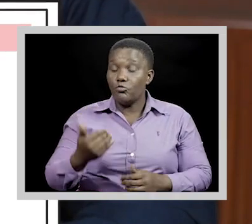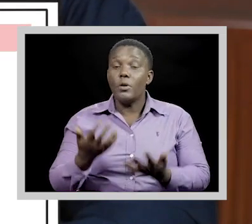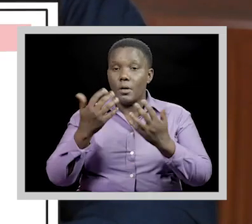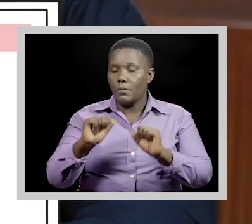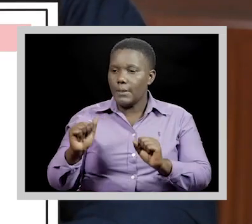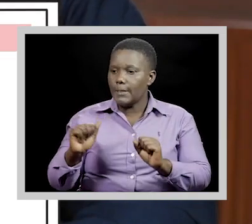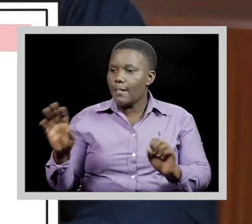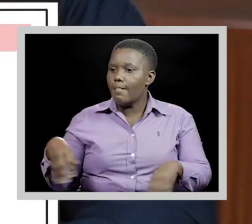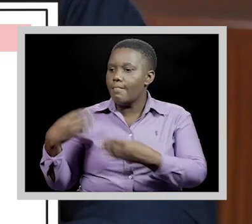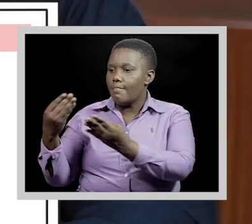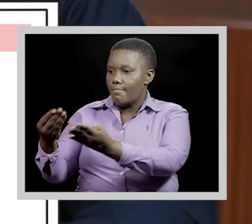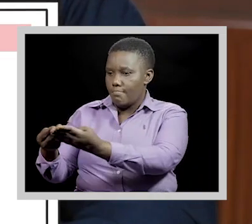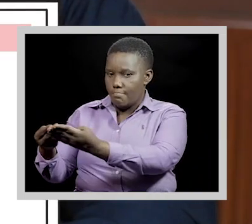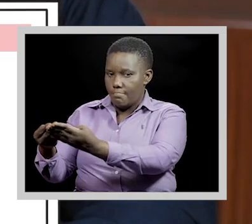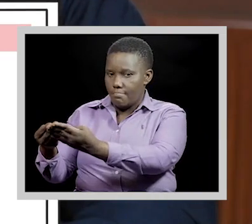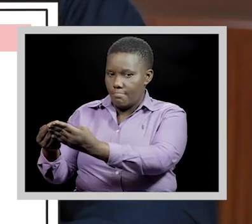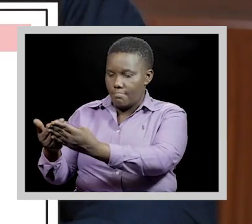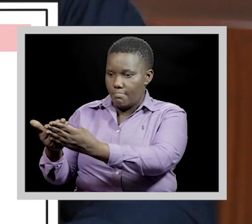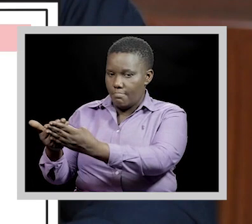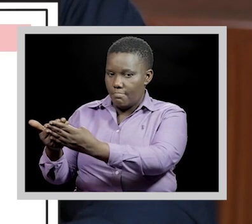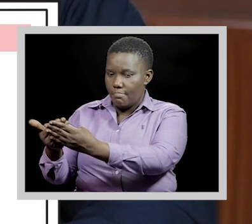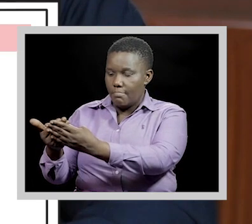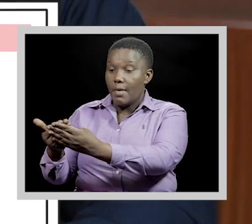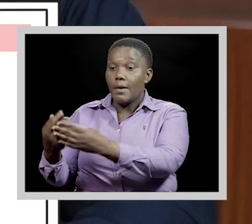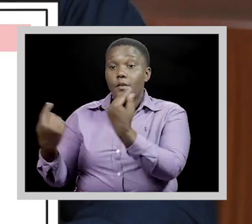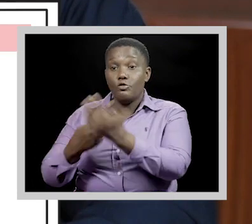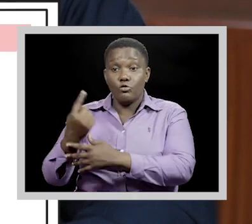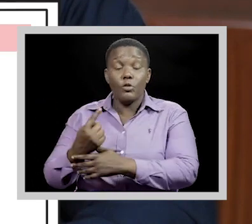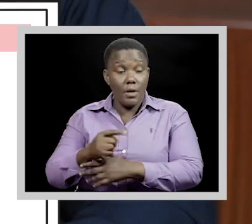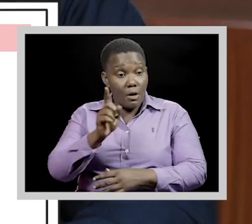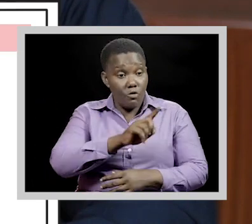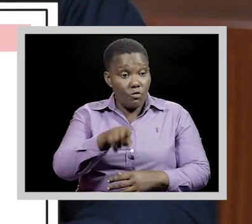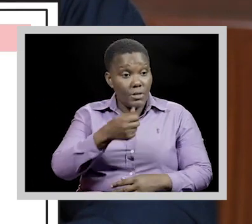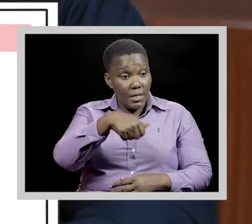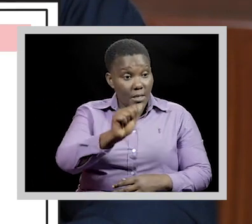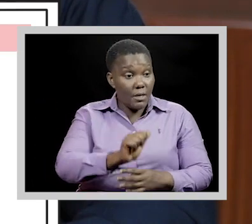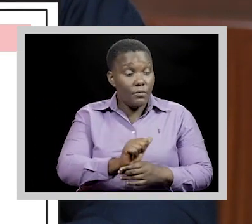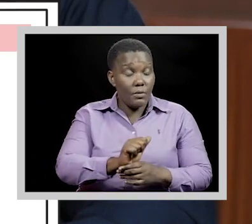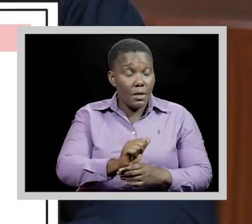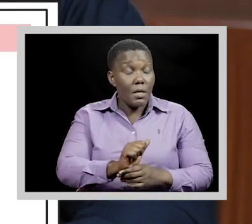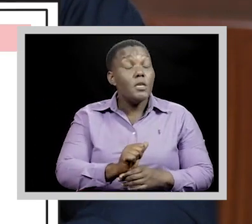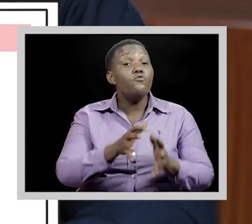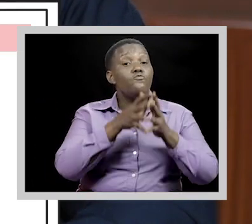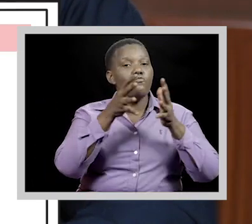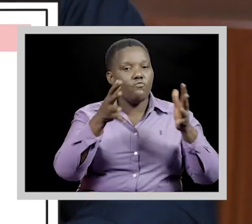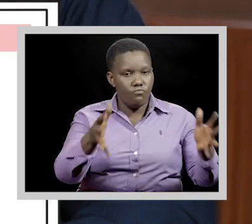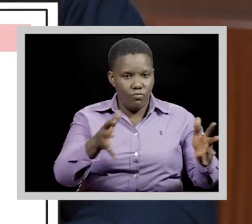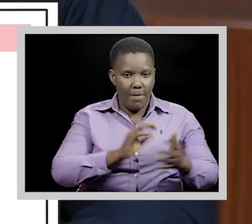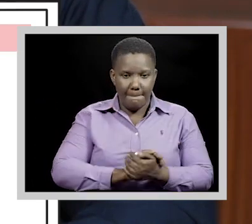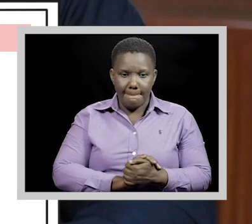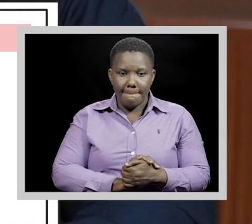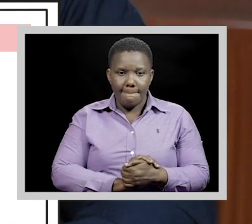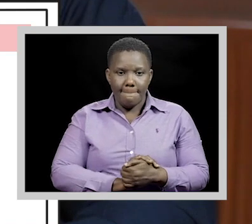custodial sentence if the offense is a serious offense of